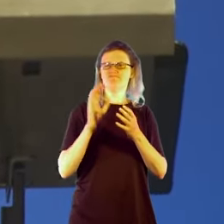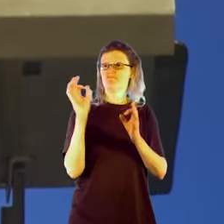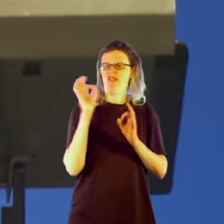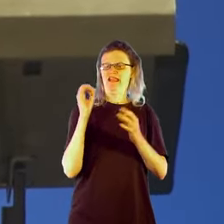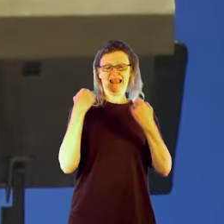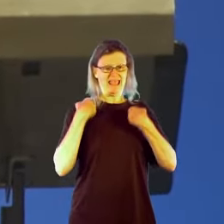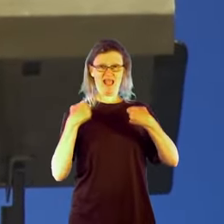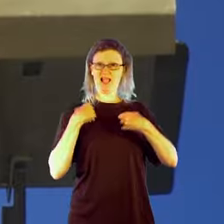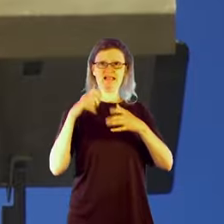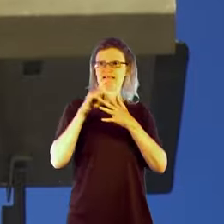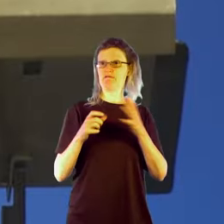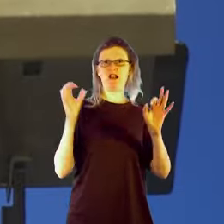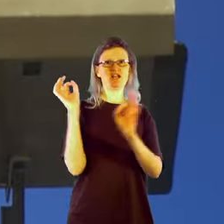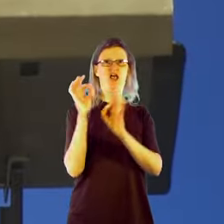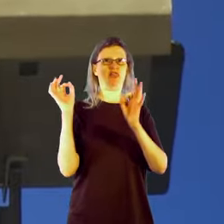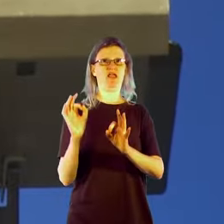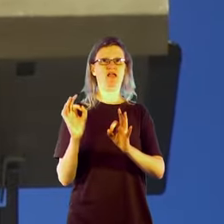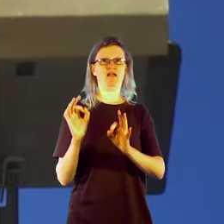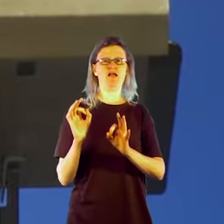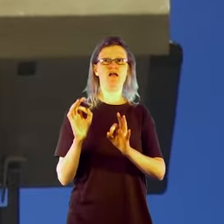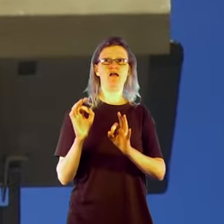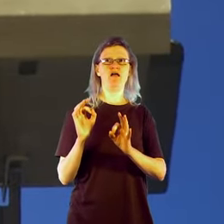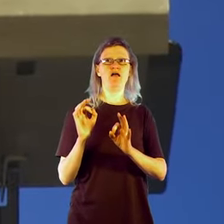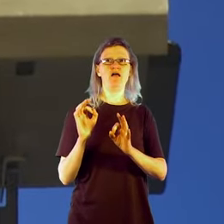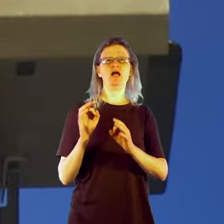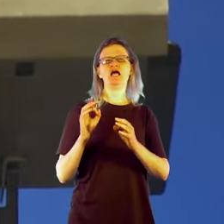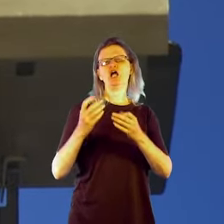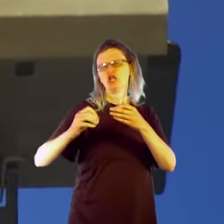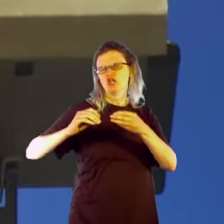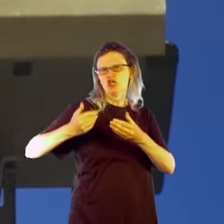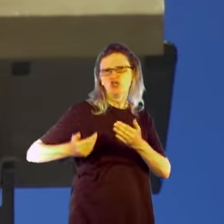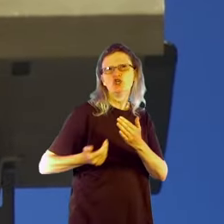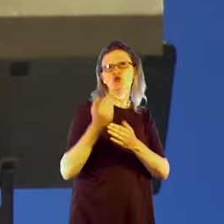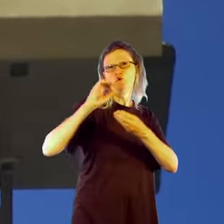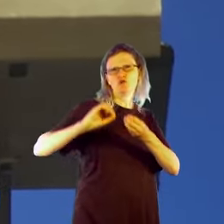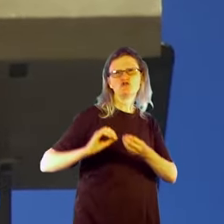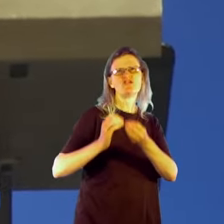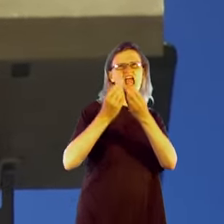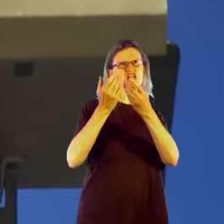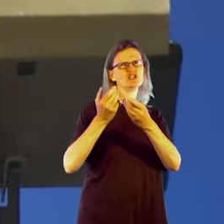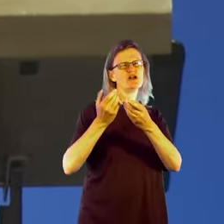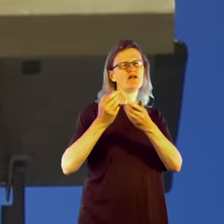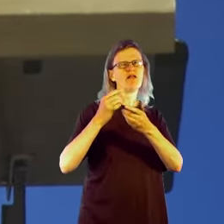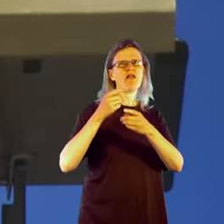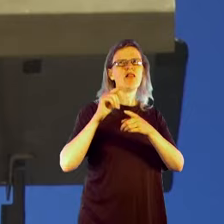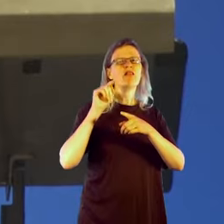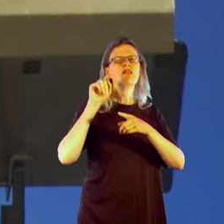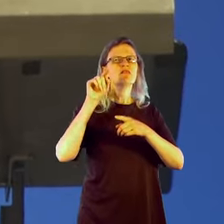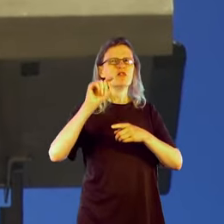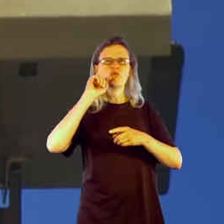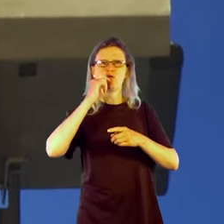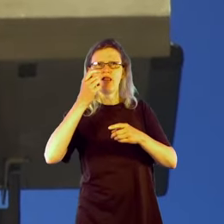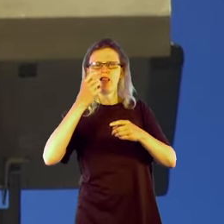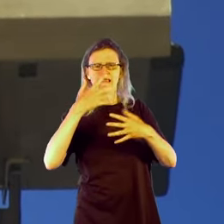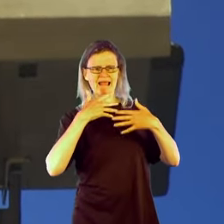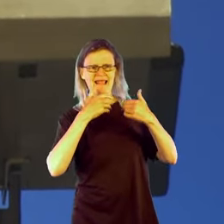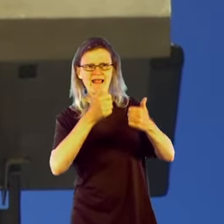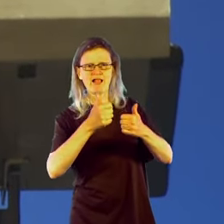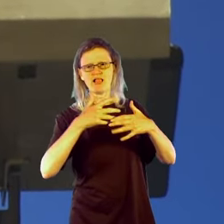When we think about our new creation, which we're going to come to talk about in a moment, those things will be mended and